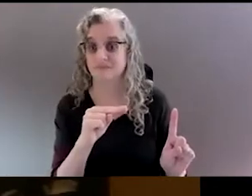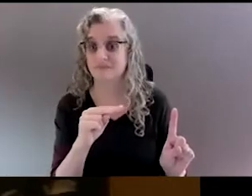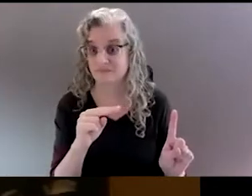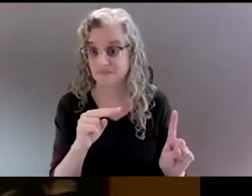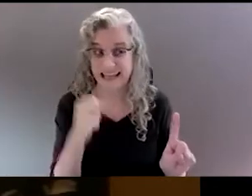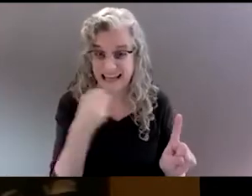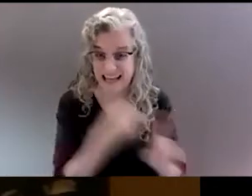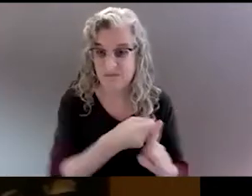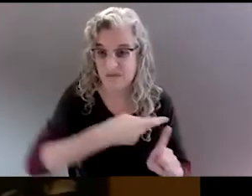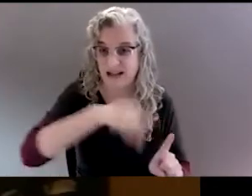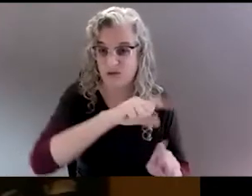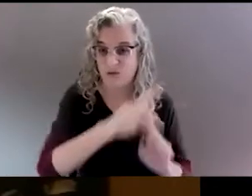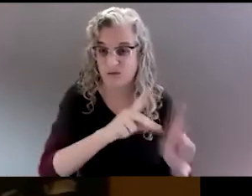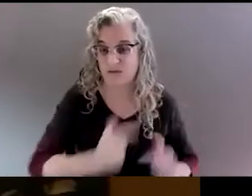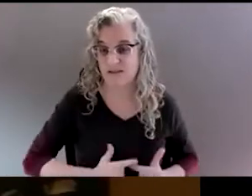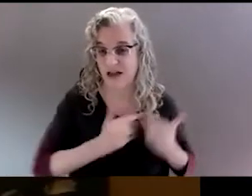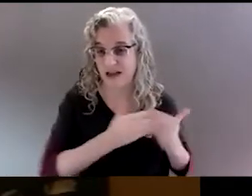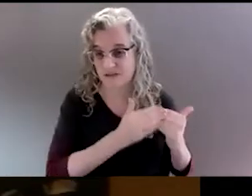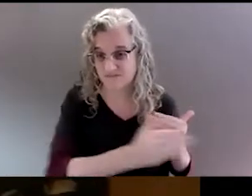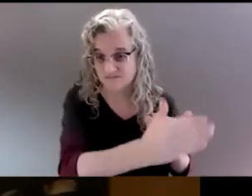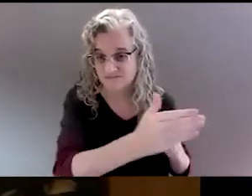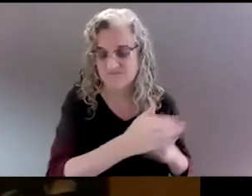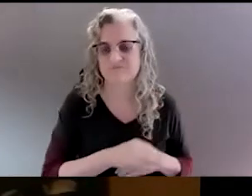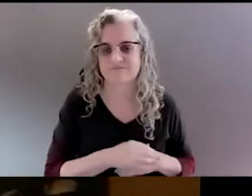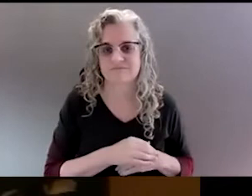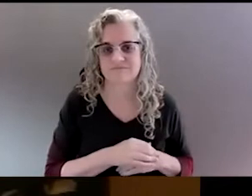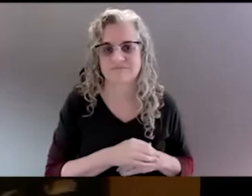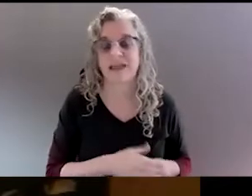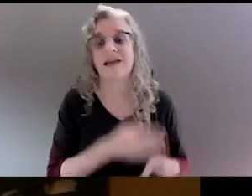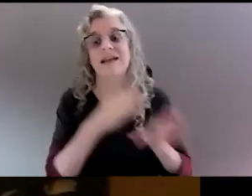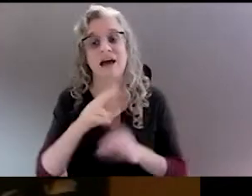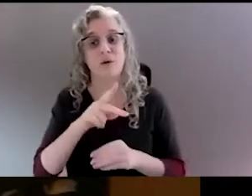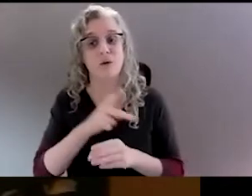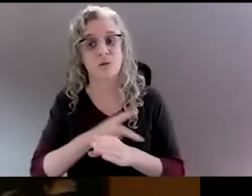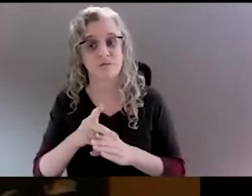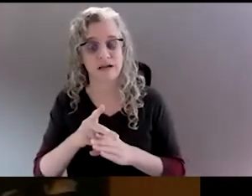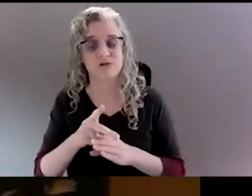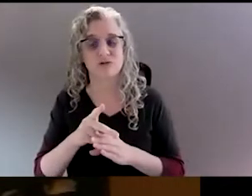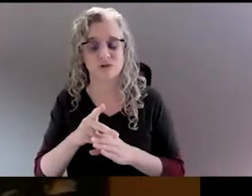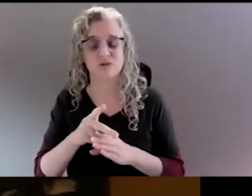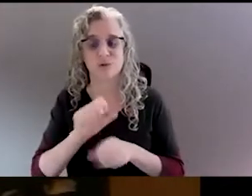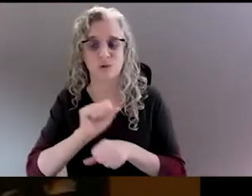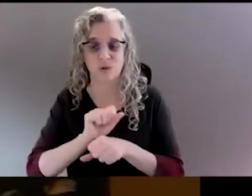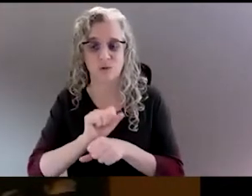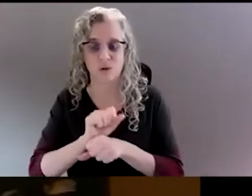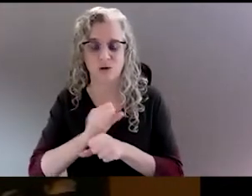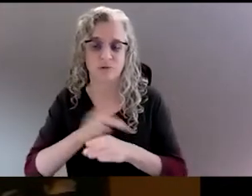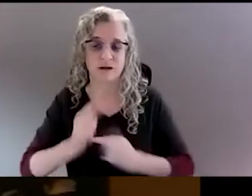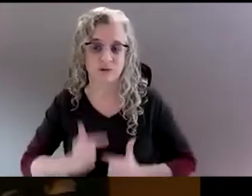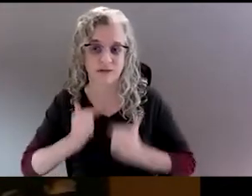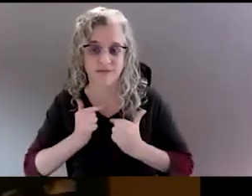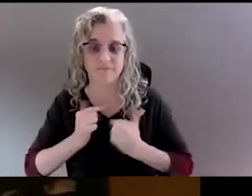professional career, before I became my own business owner, right, not being listened to, being told